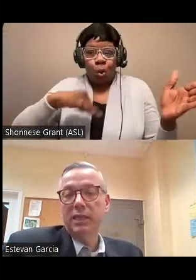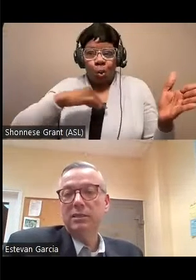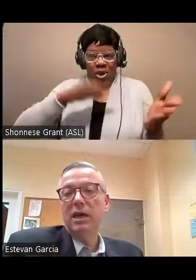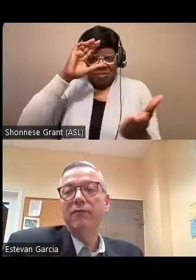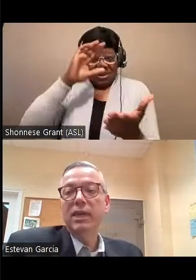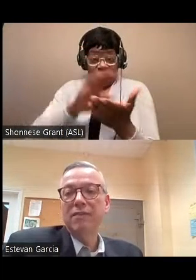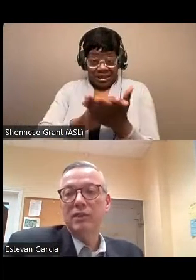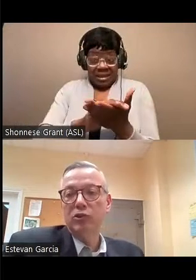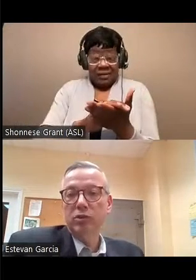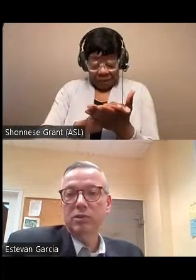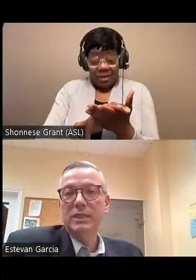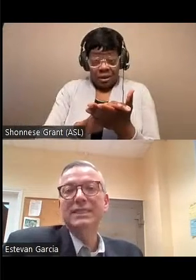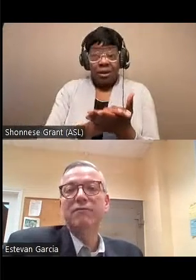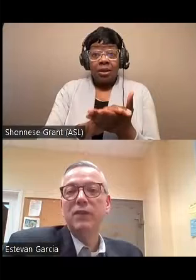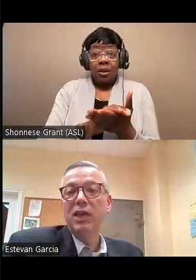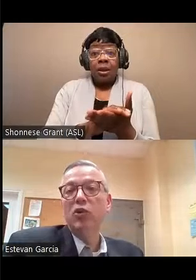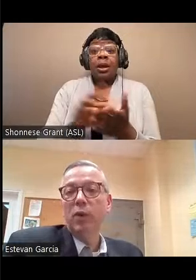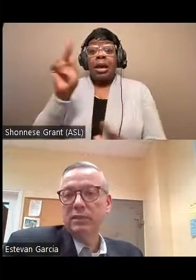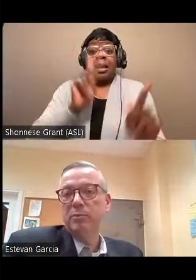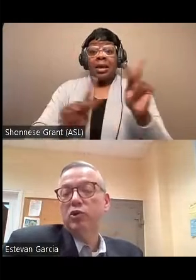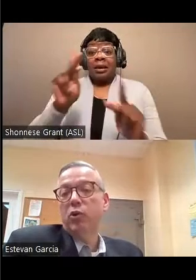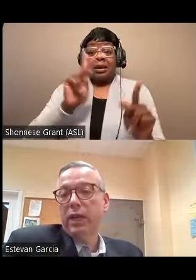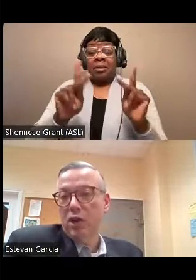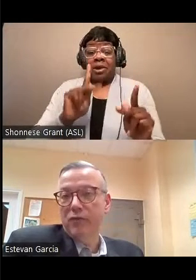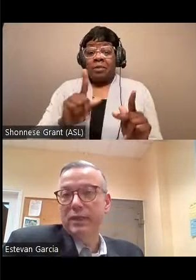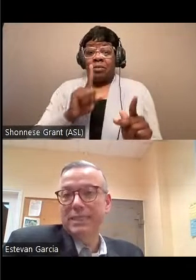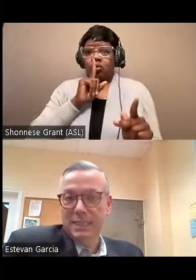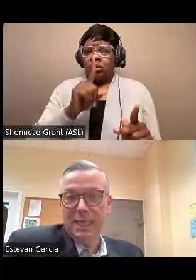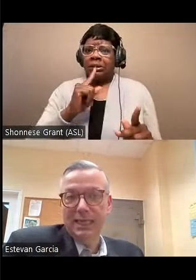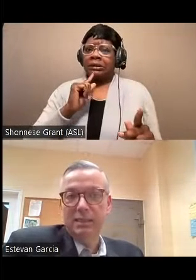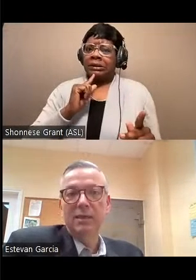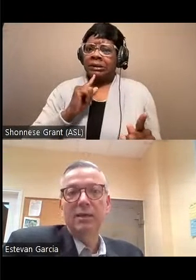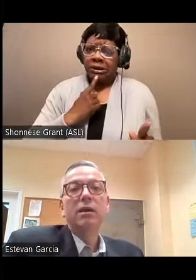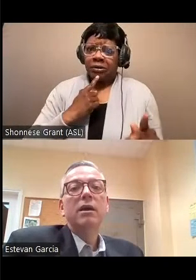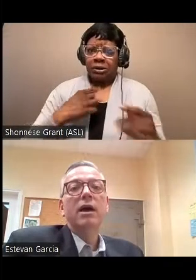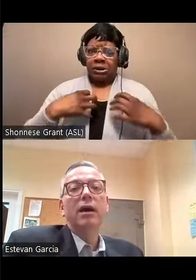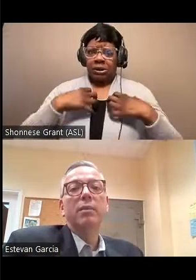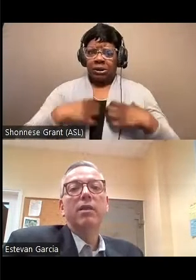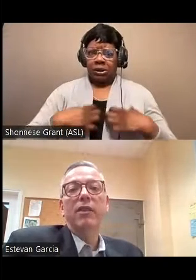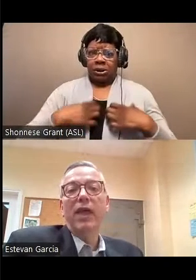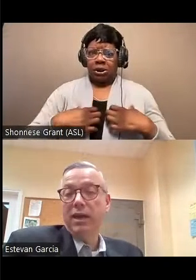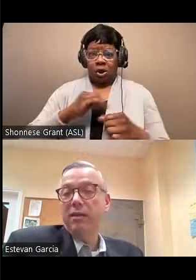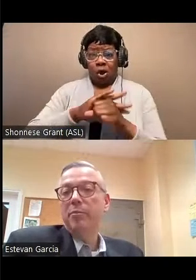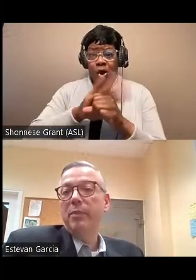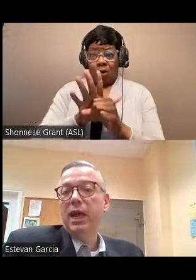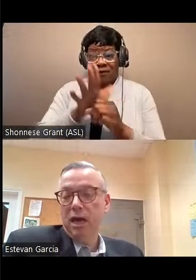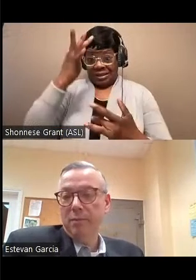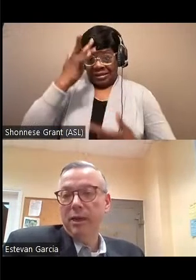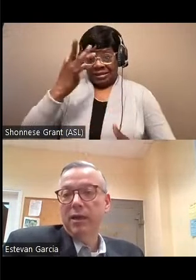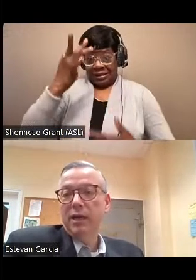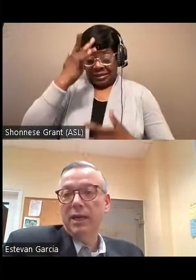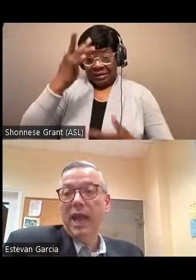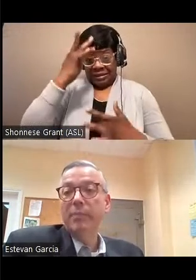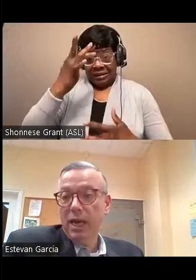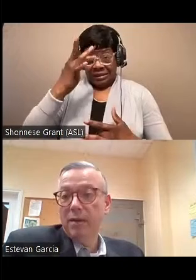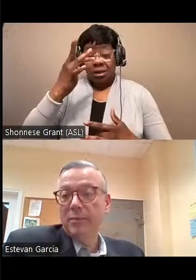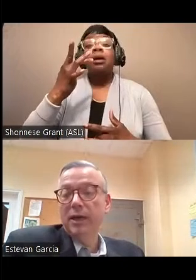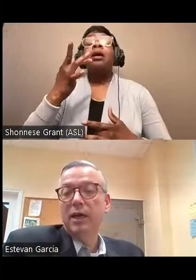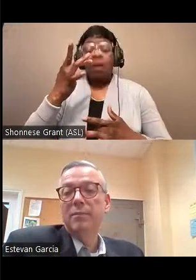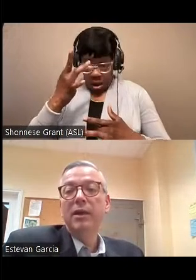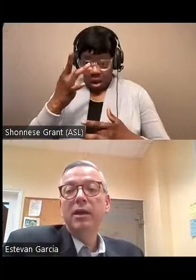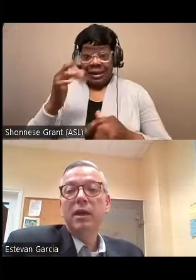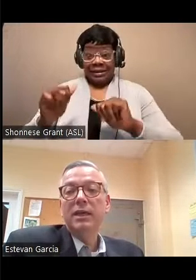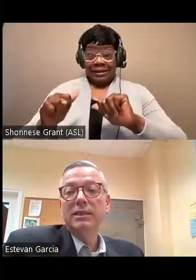10% of individuals with severe respiratory COVID disease then can